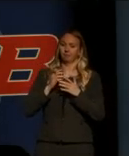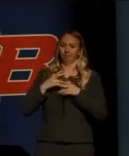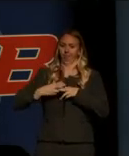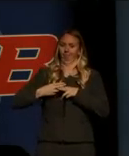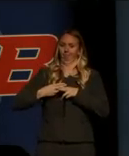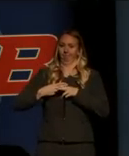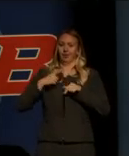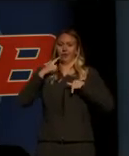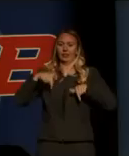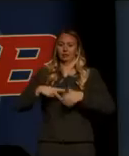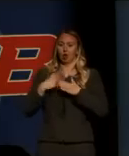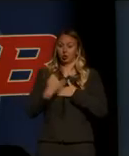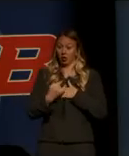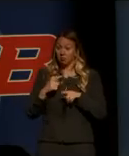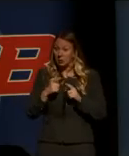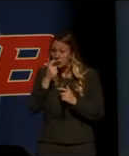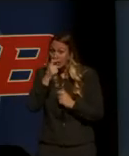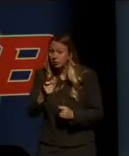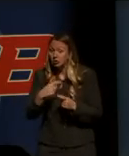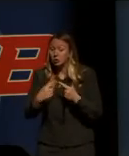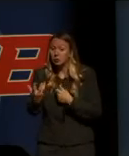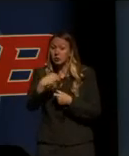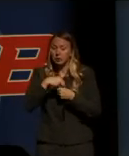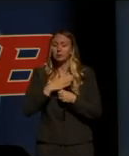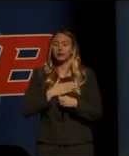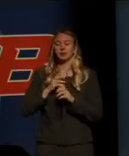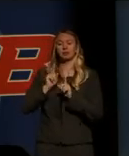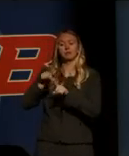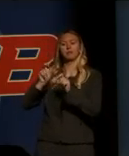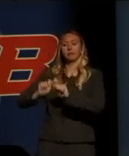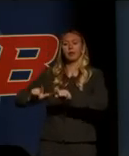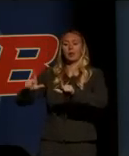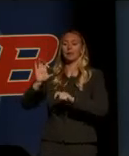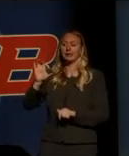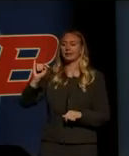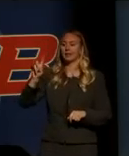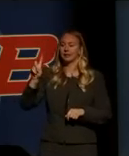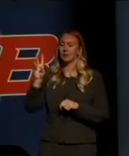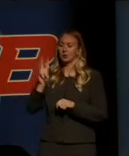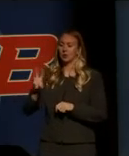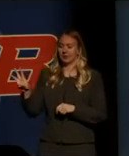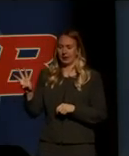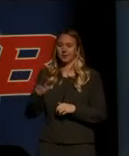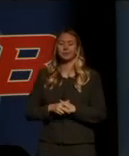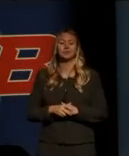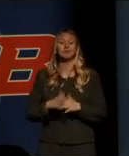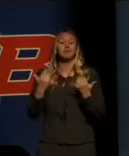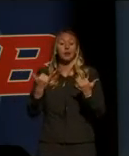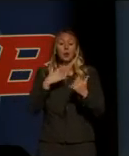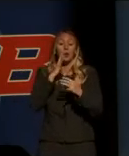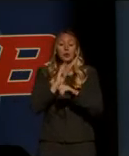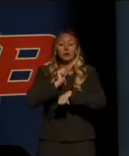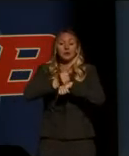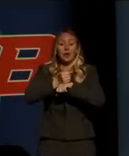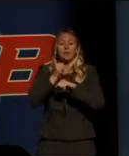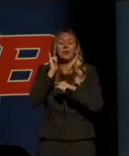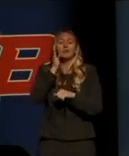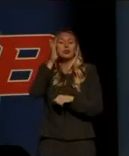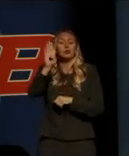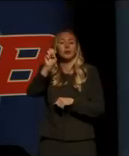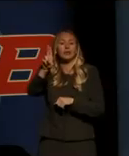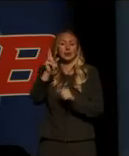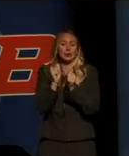participating, please visit the new CID website. Let's create the future Boise State together. Thank you.